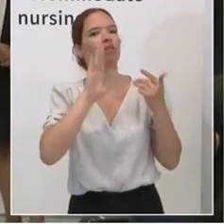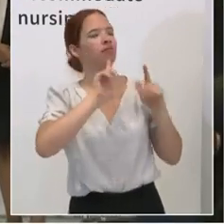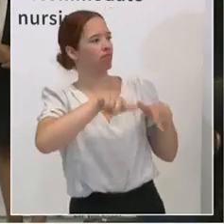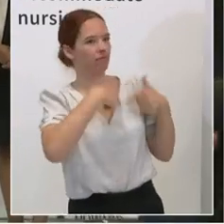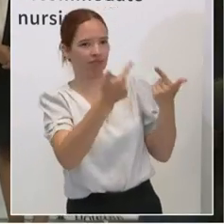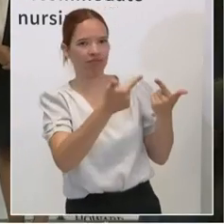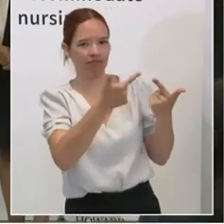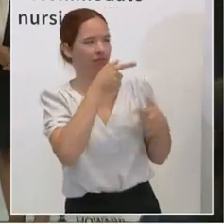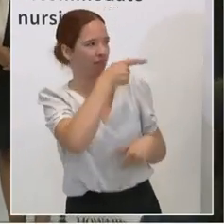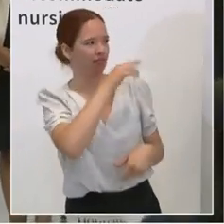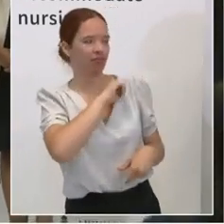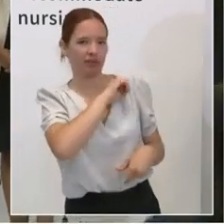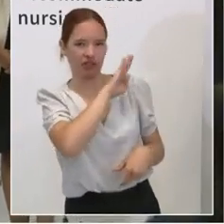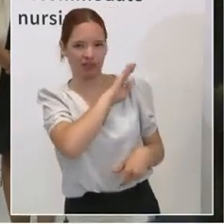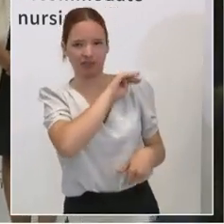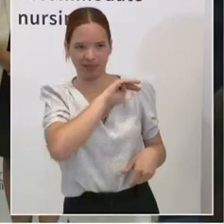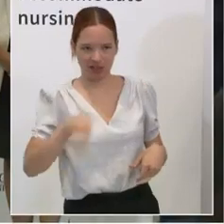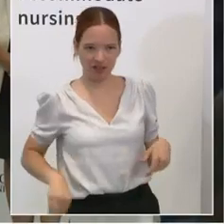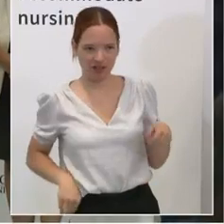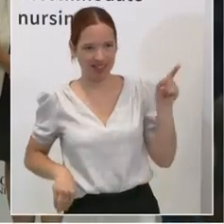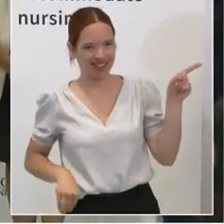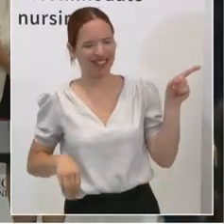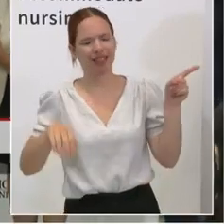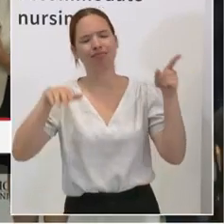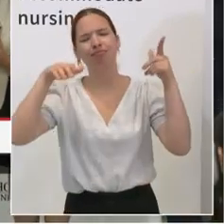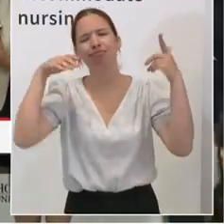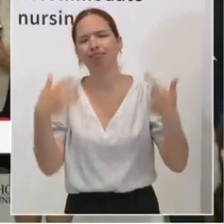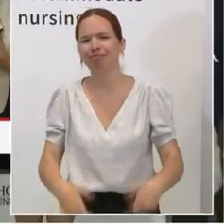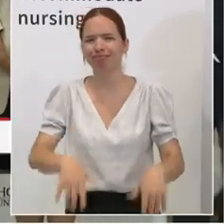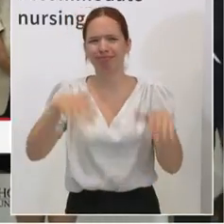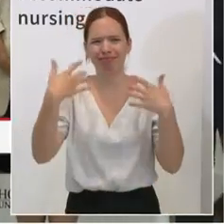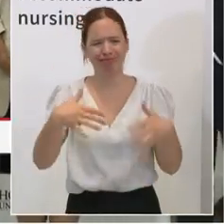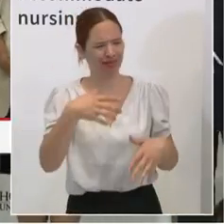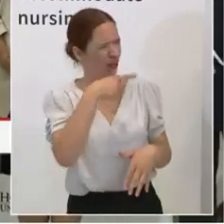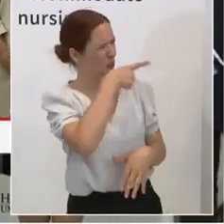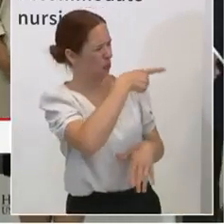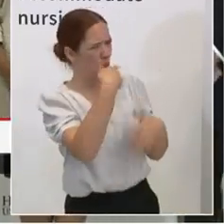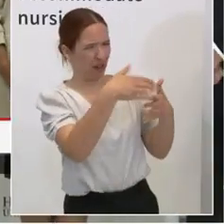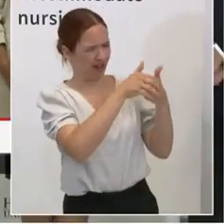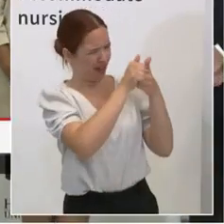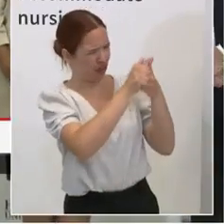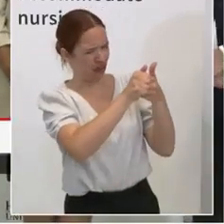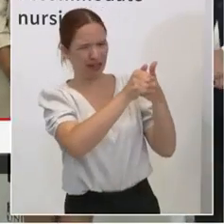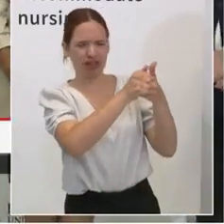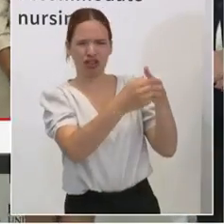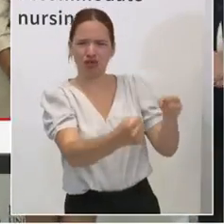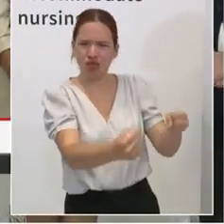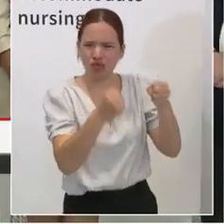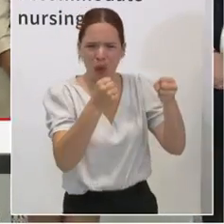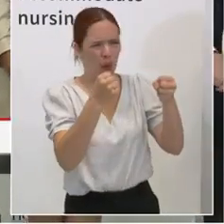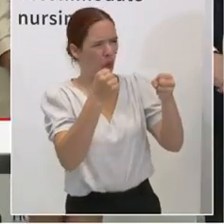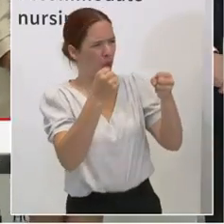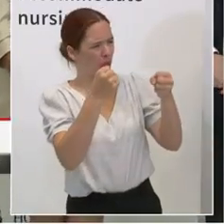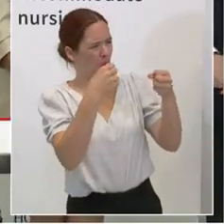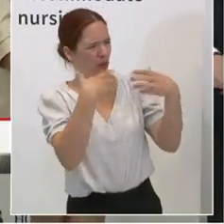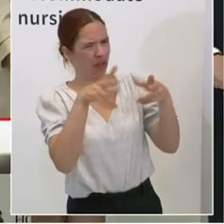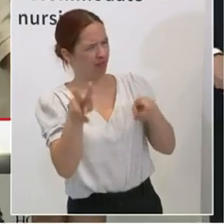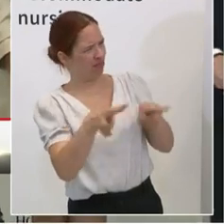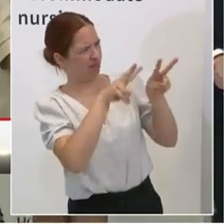bold urban policy agendas, making tough decisions in a high-stakes environment, and shaping a diverse